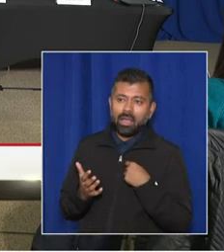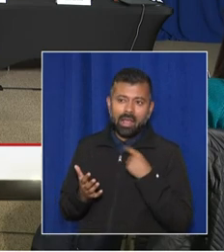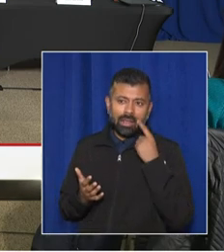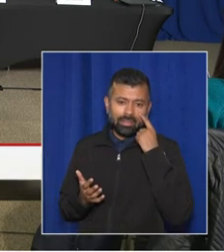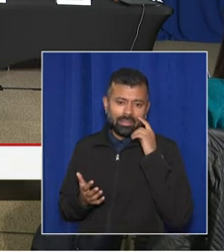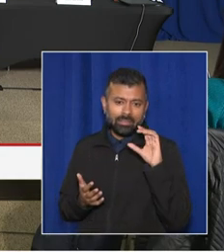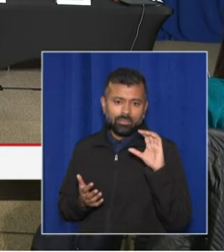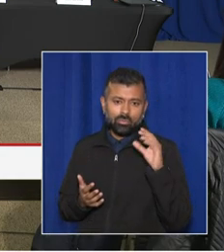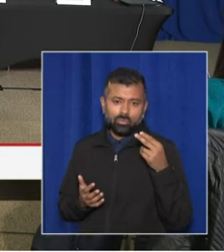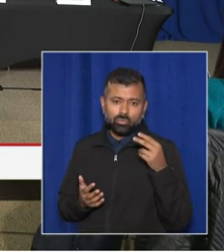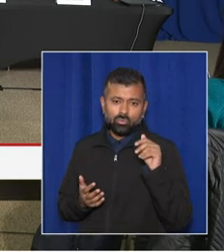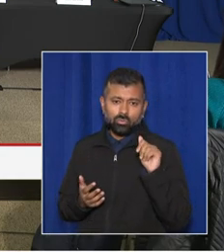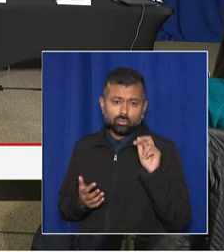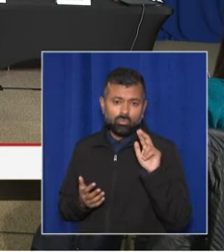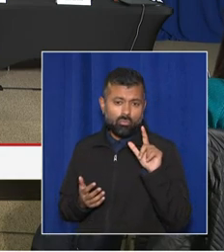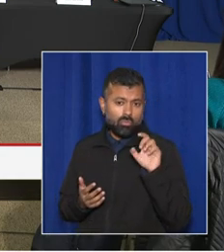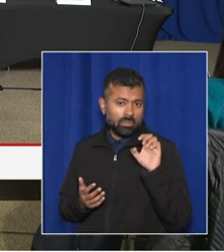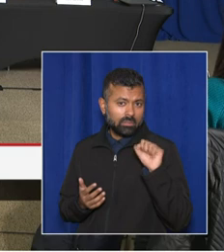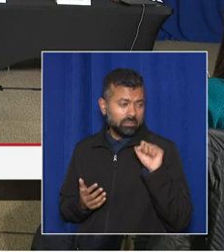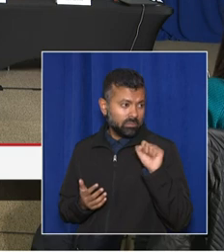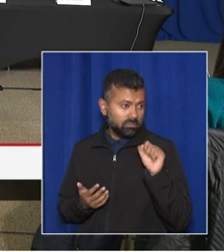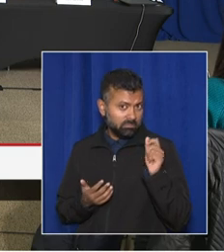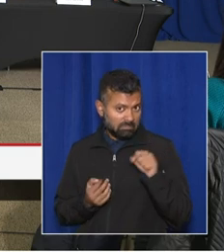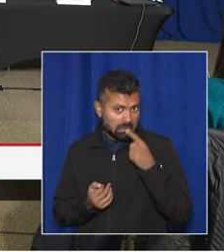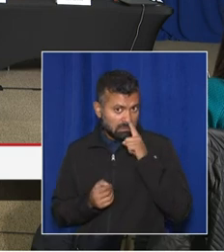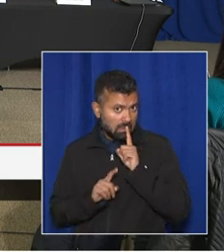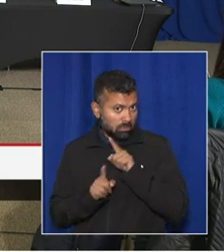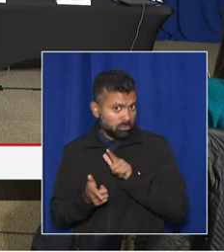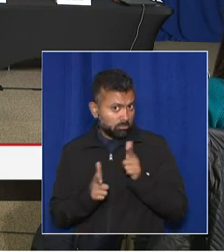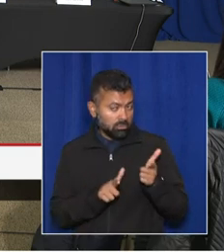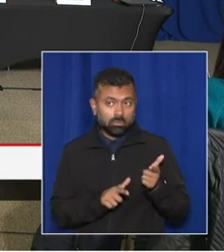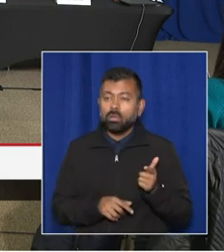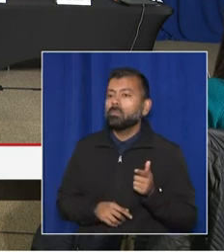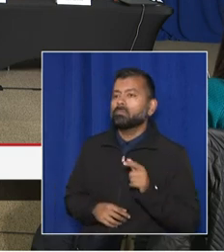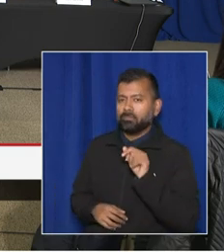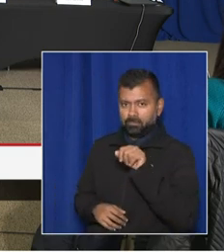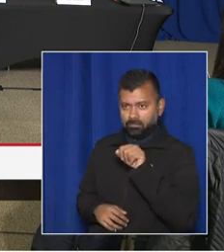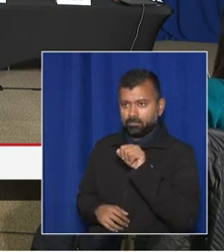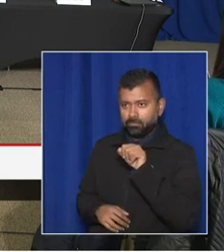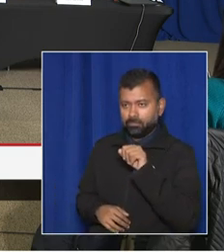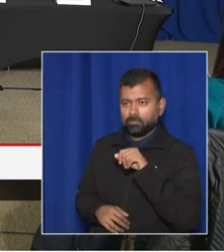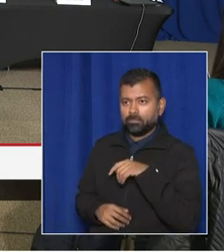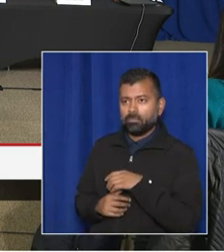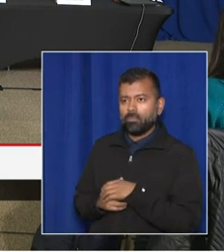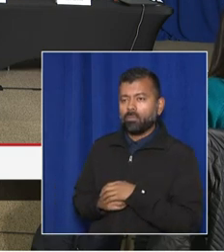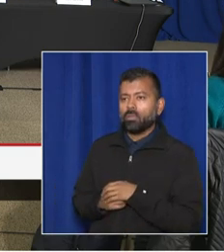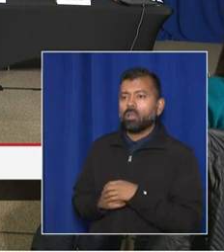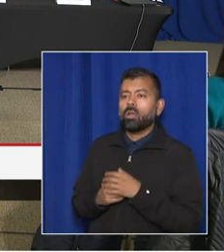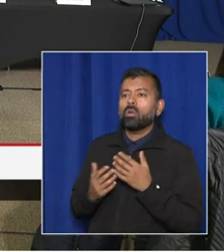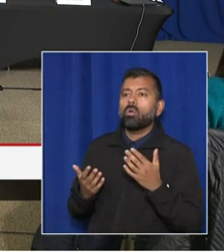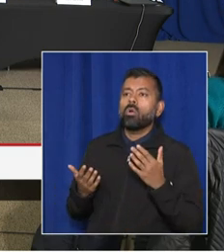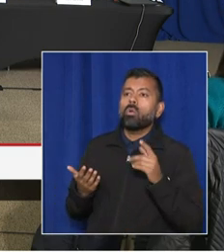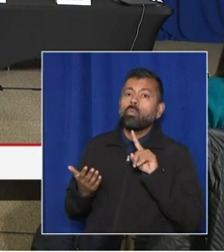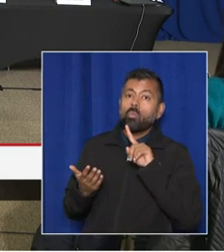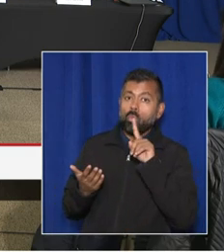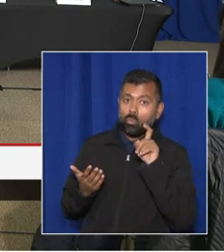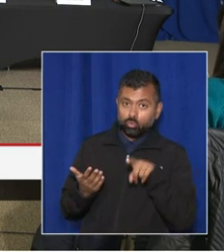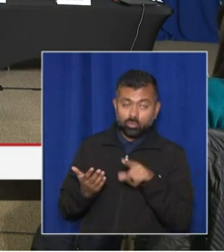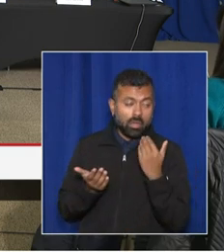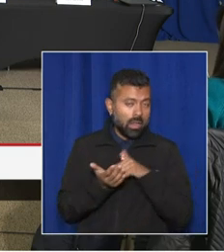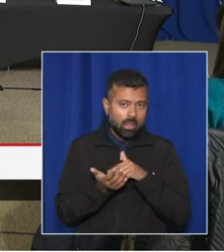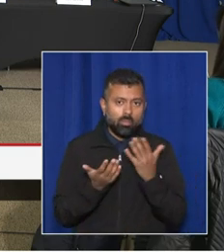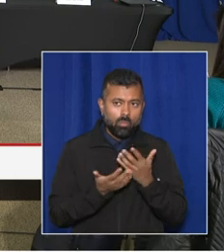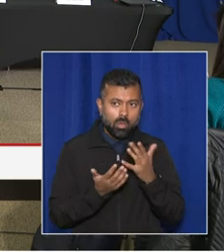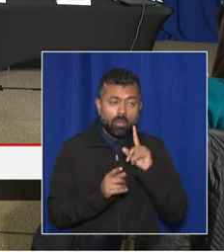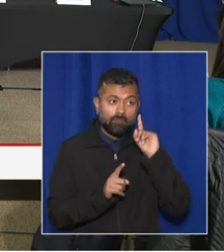ahead. The question was, do federal benefits translate or transfer to if you become employed